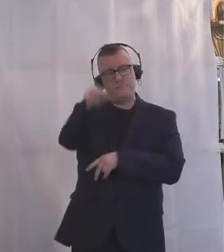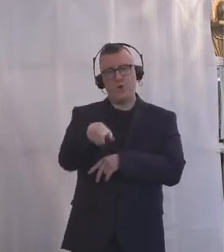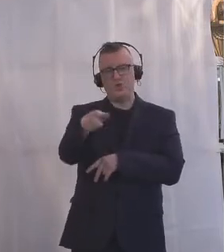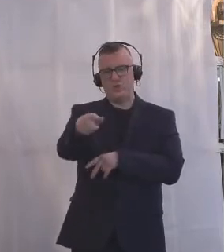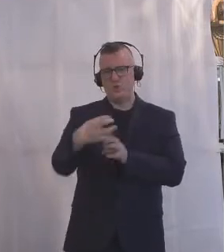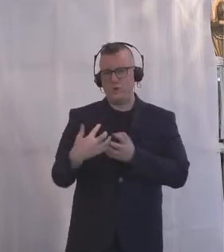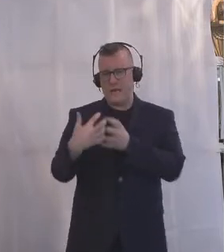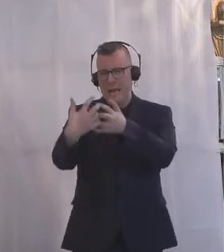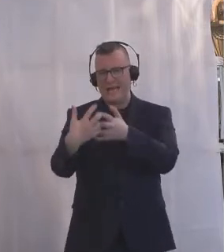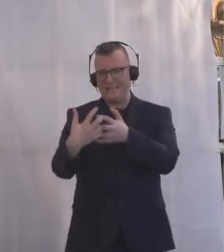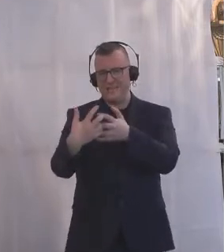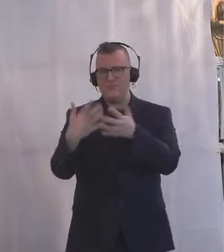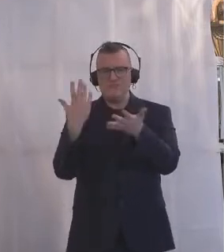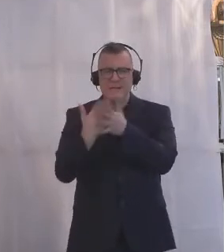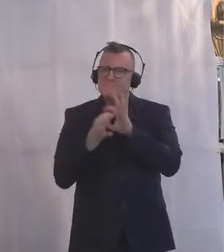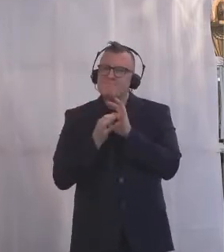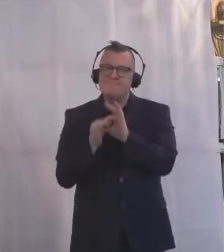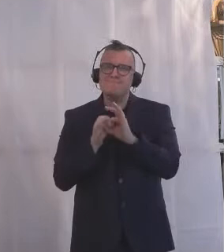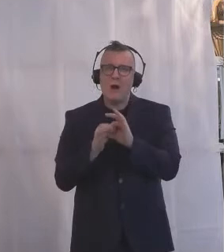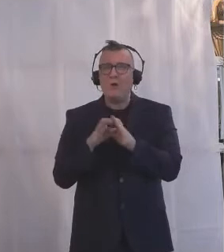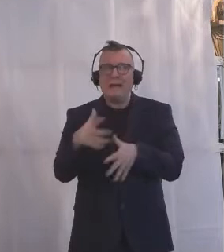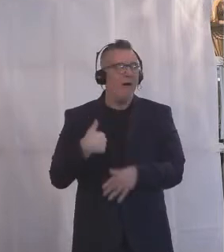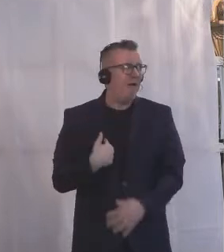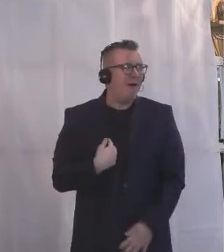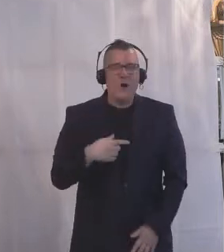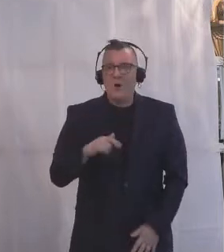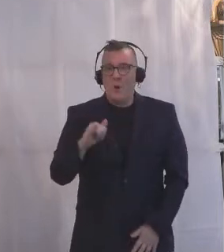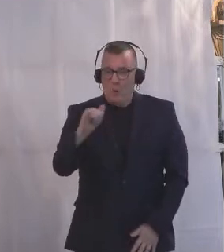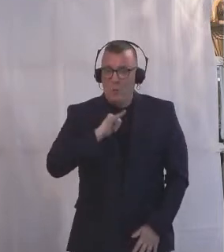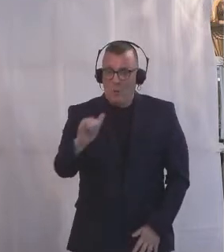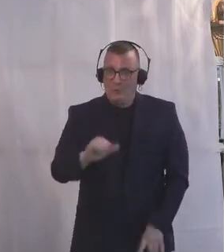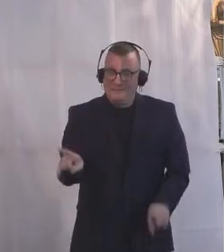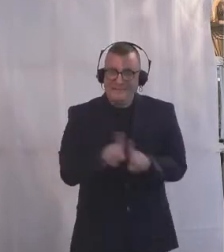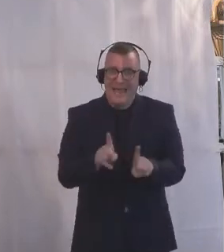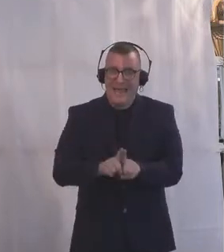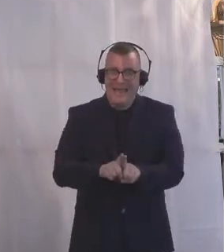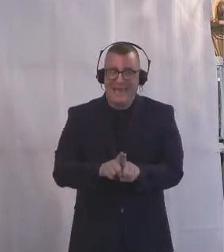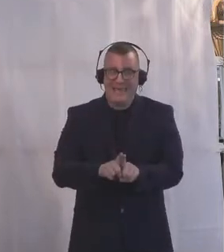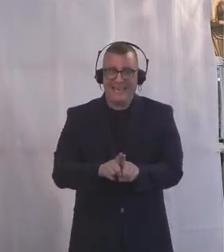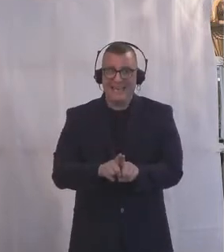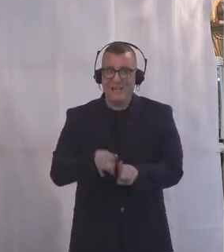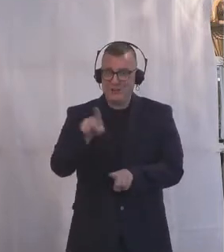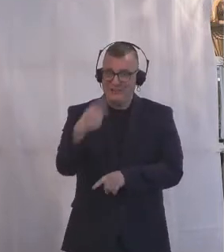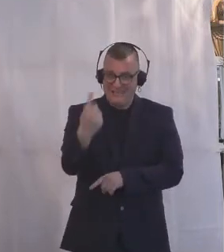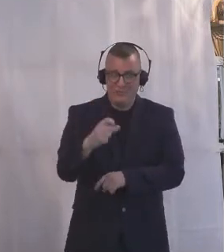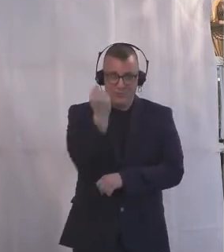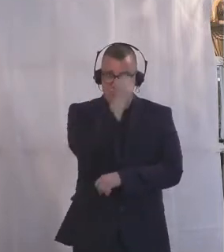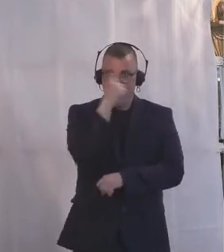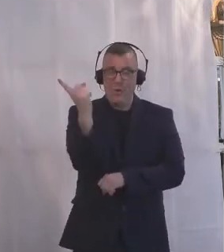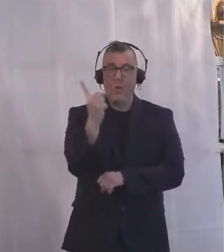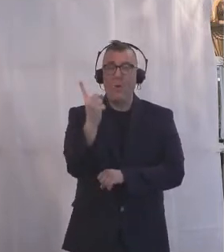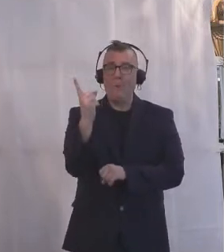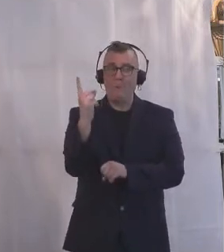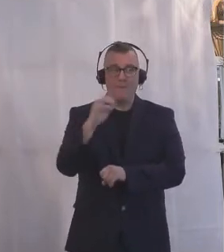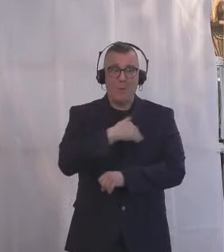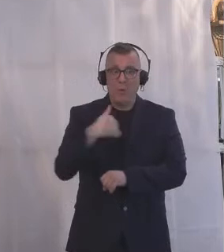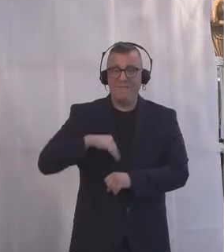you just automatically bond. You're like, oh, you're one of us. You're one of those people that waking up at 4 o'clock in the morning and you're